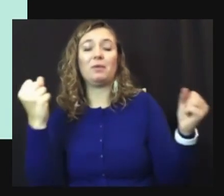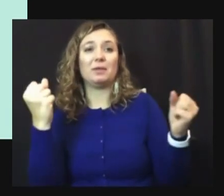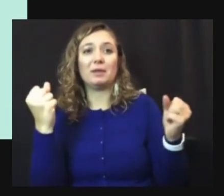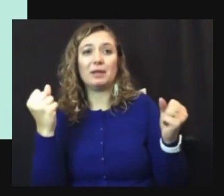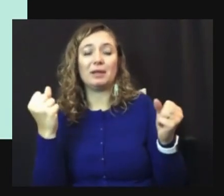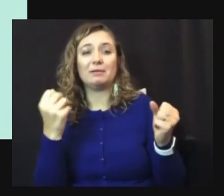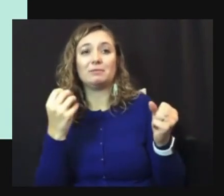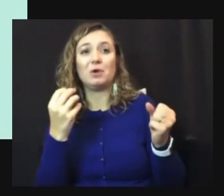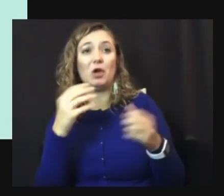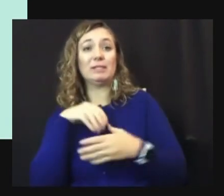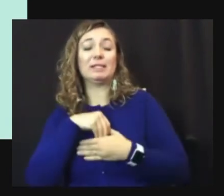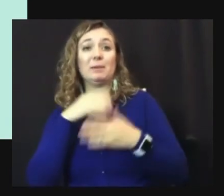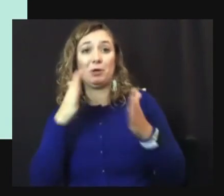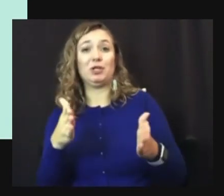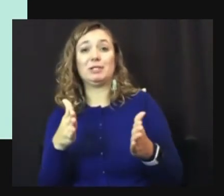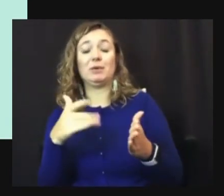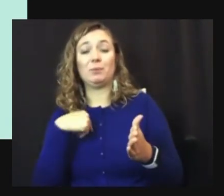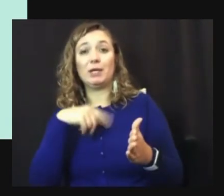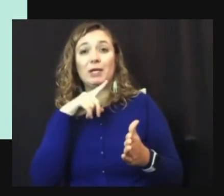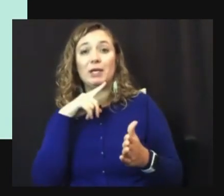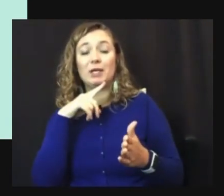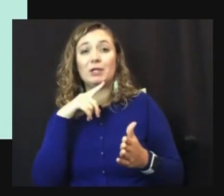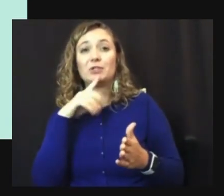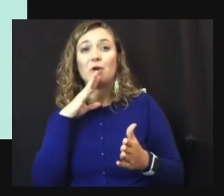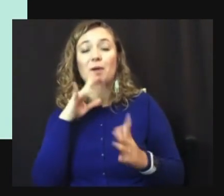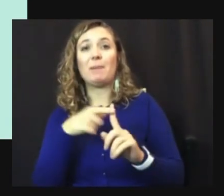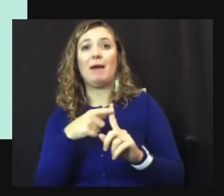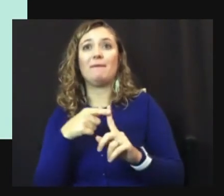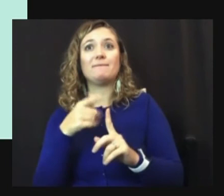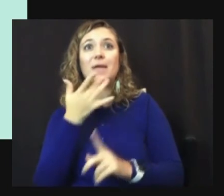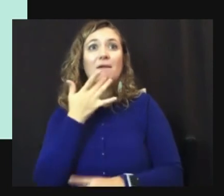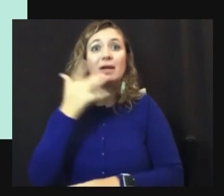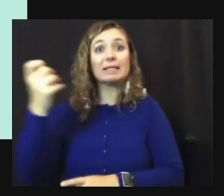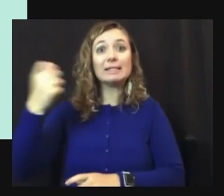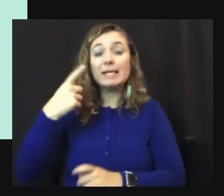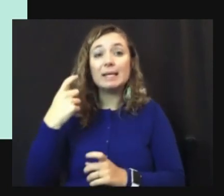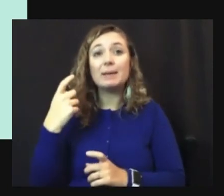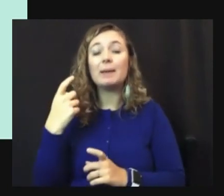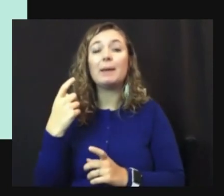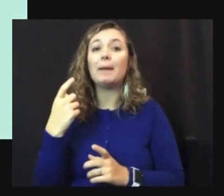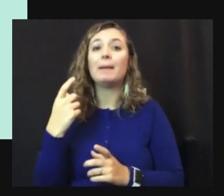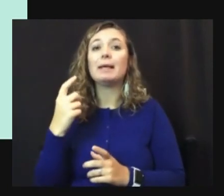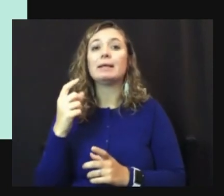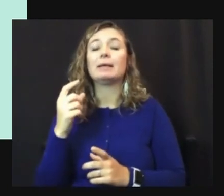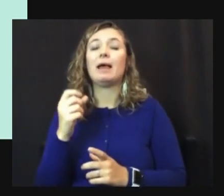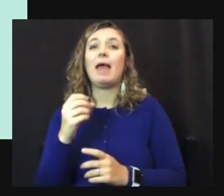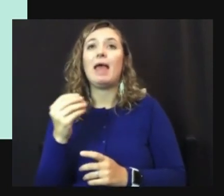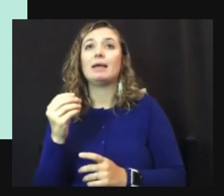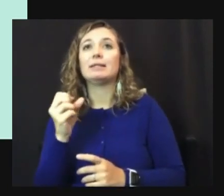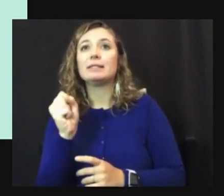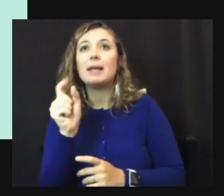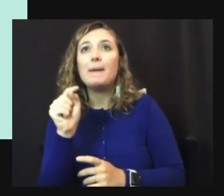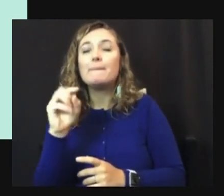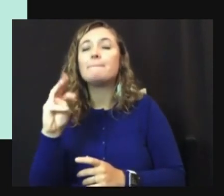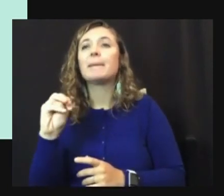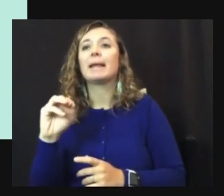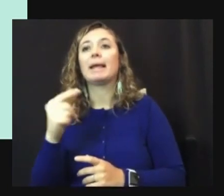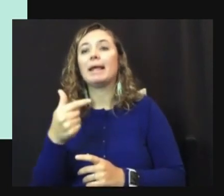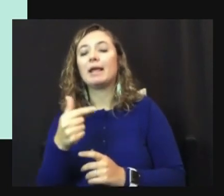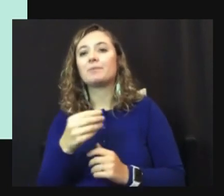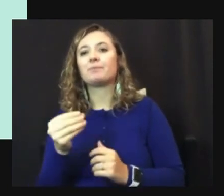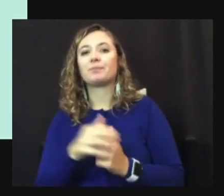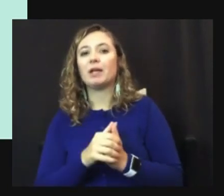about regulation and special interests. And often with kids, that means we're talking on Discord and playing Minecraft or